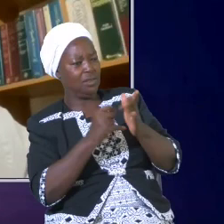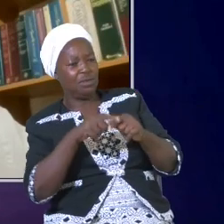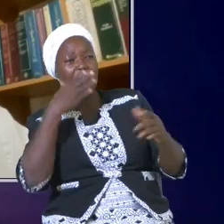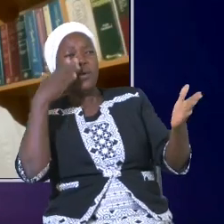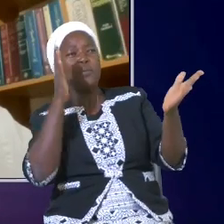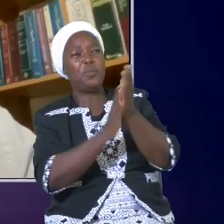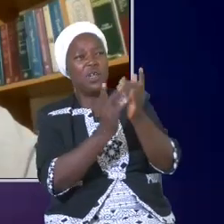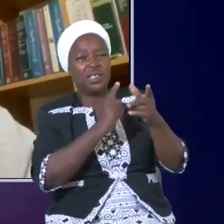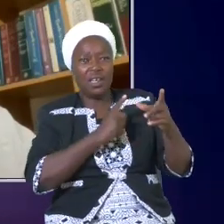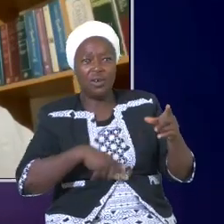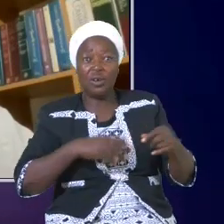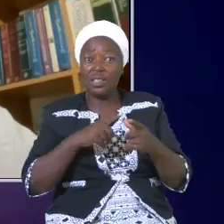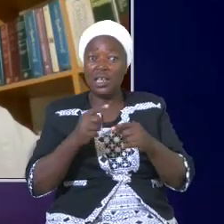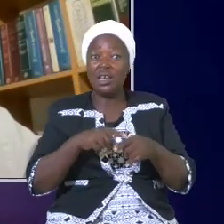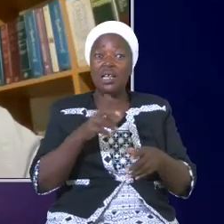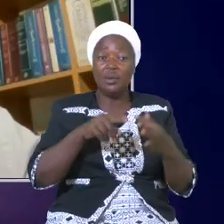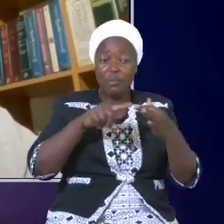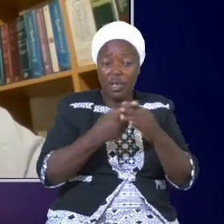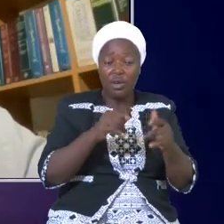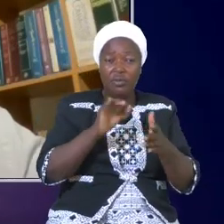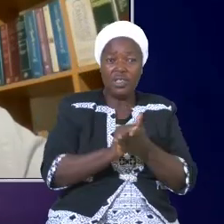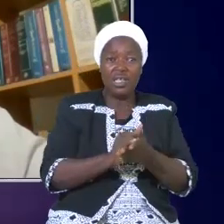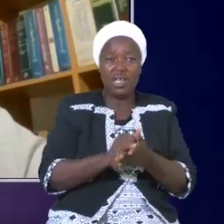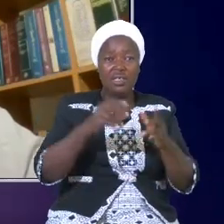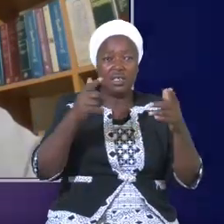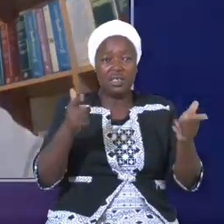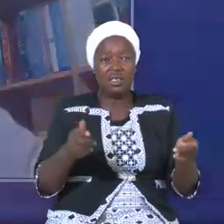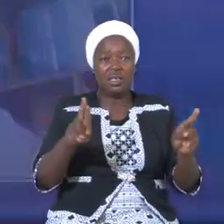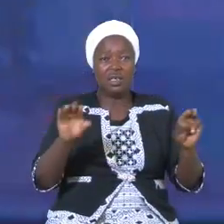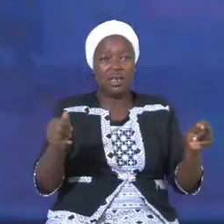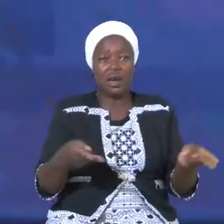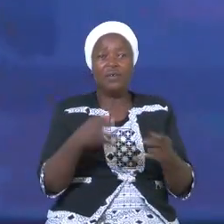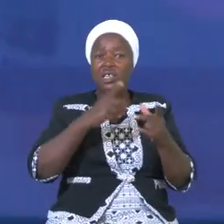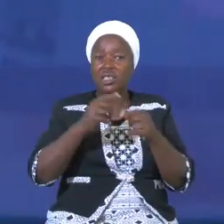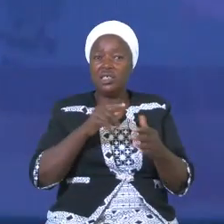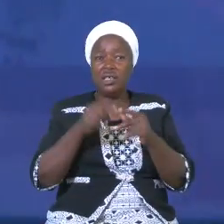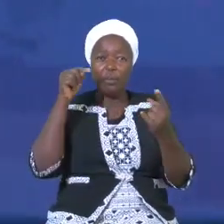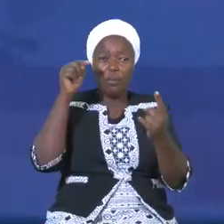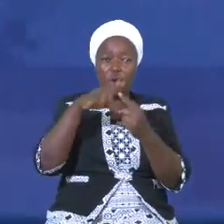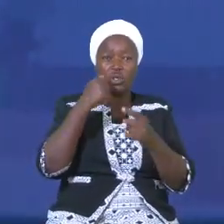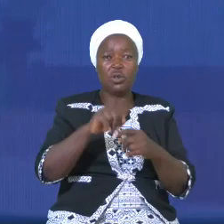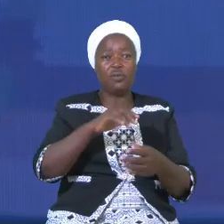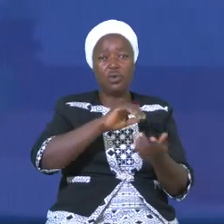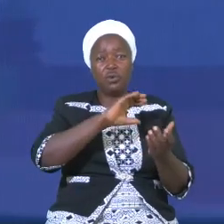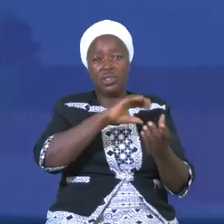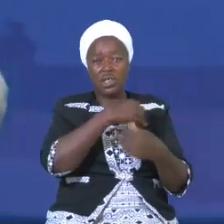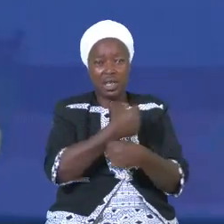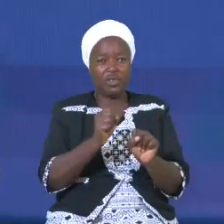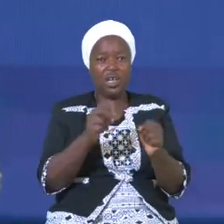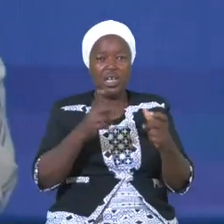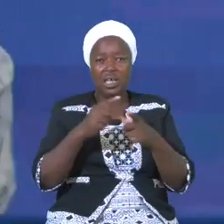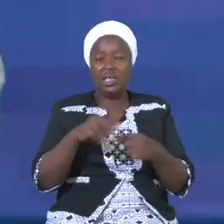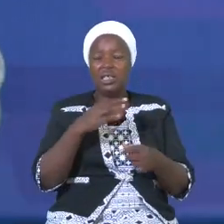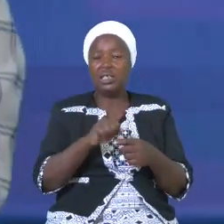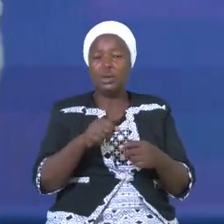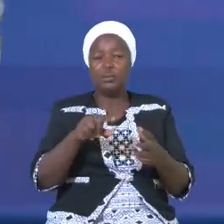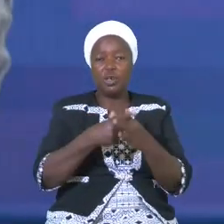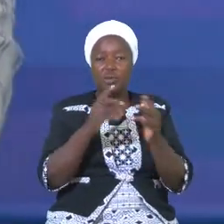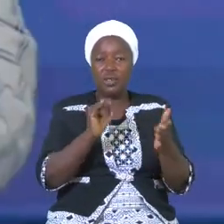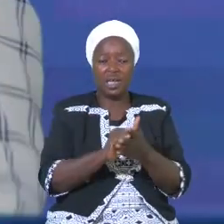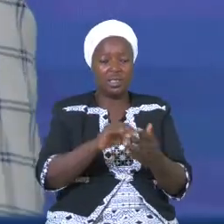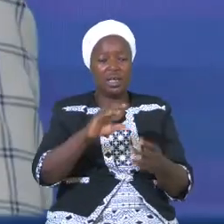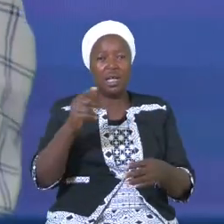beginning of that graph is the point of your conversion the beginning of that graph is the point of your